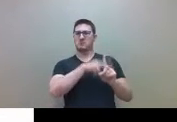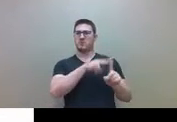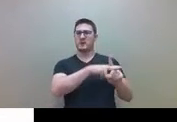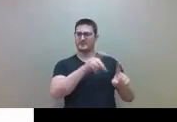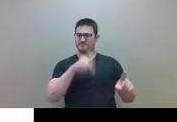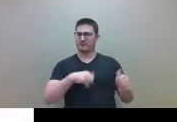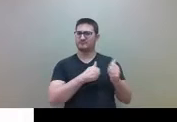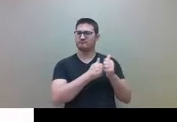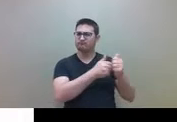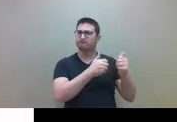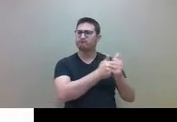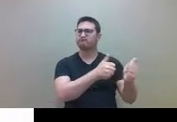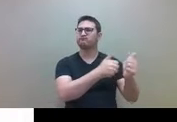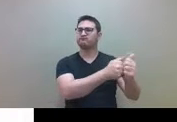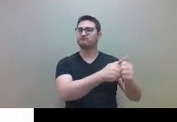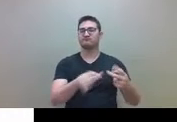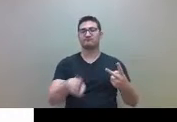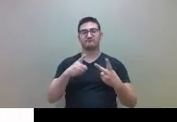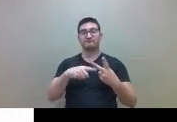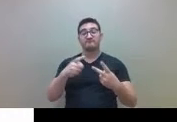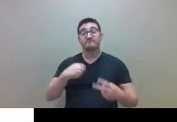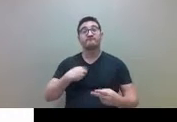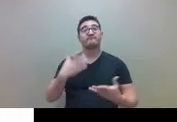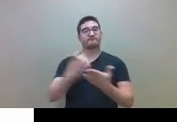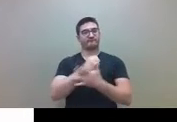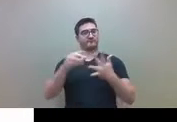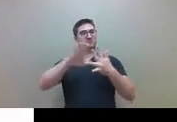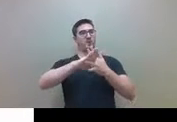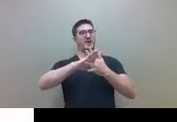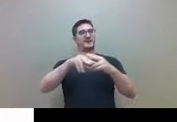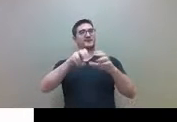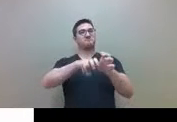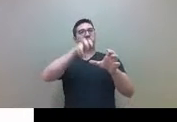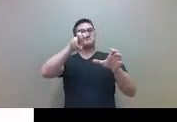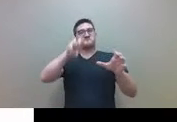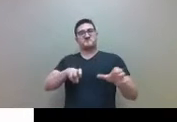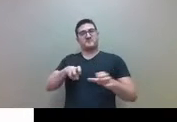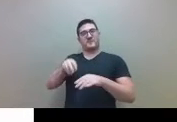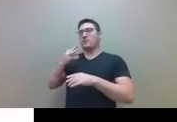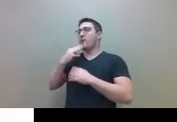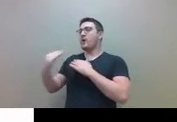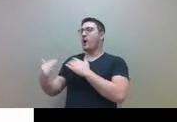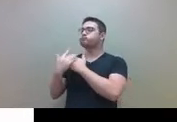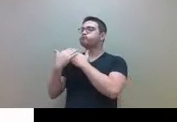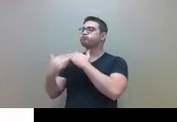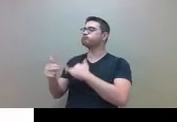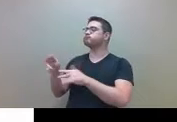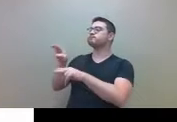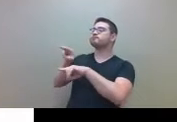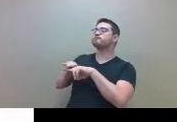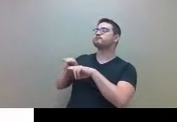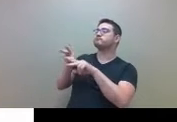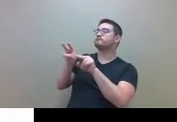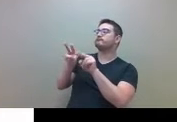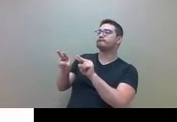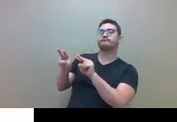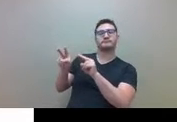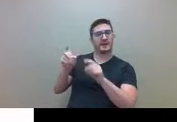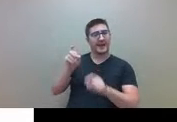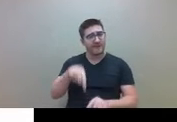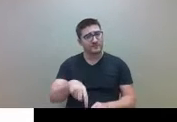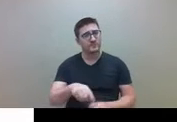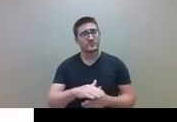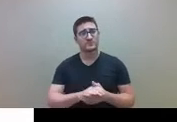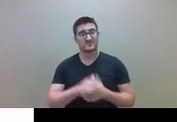and we'll get more into that. But the tendency is to wait until